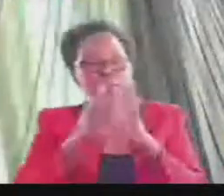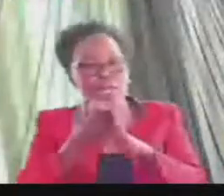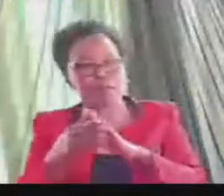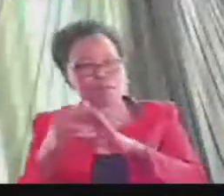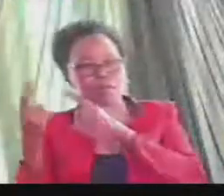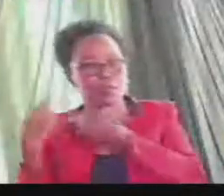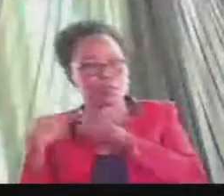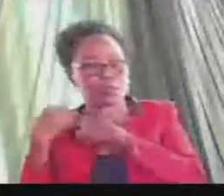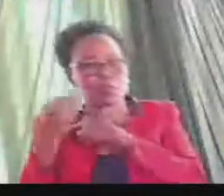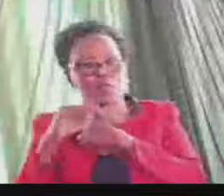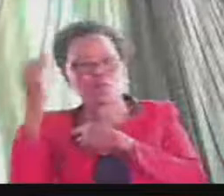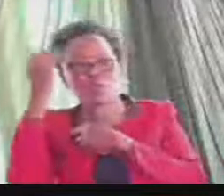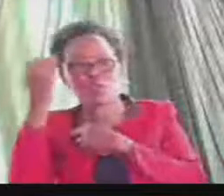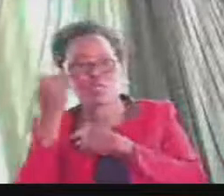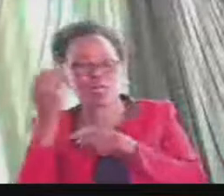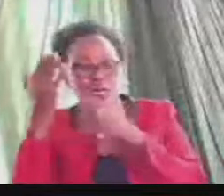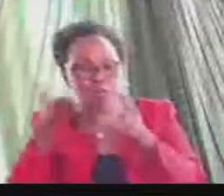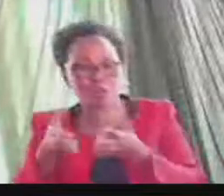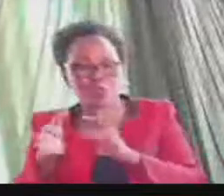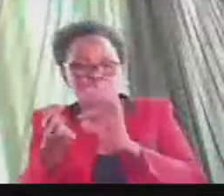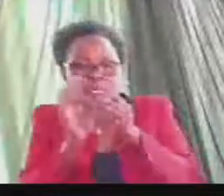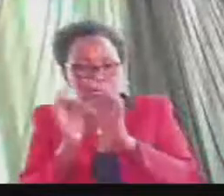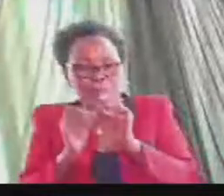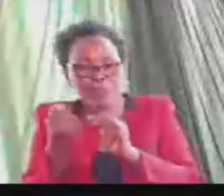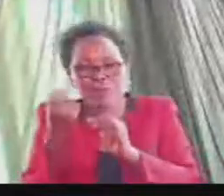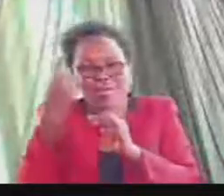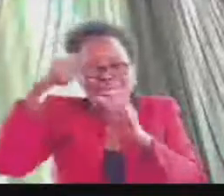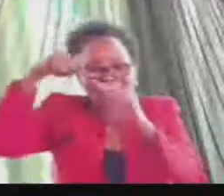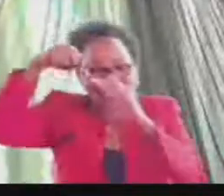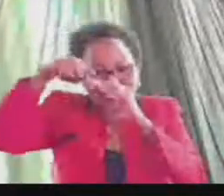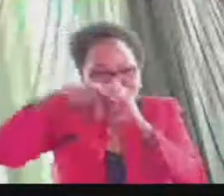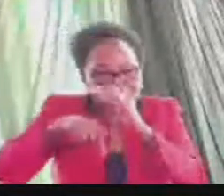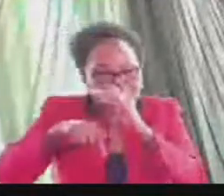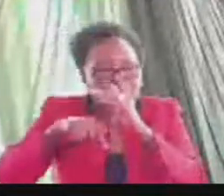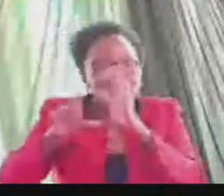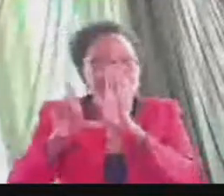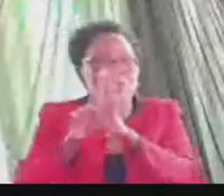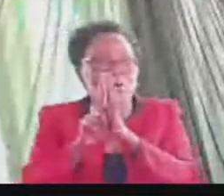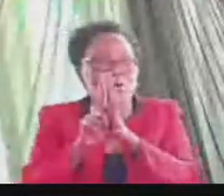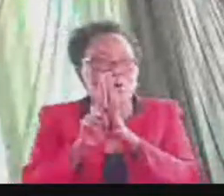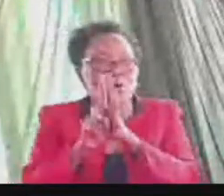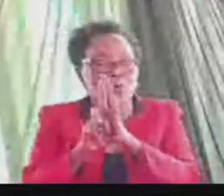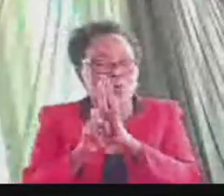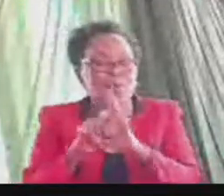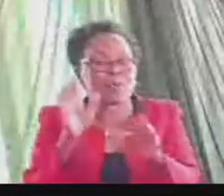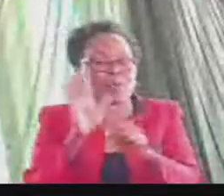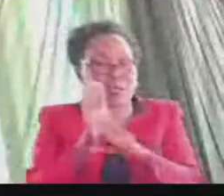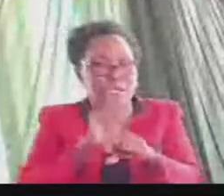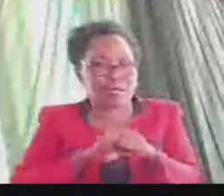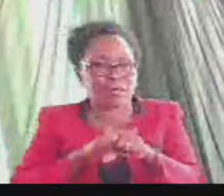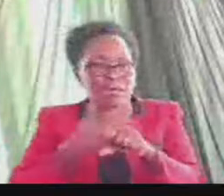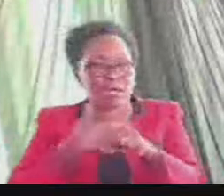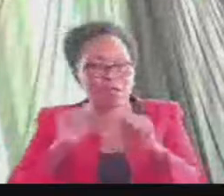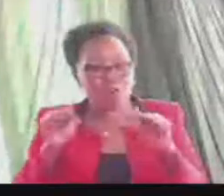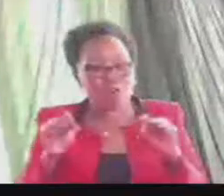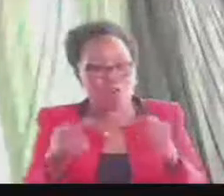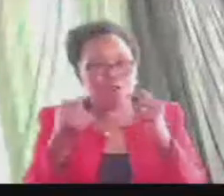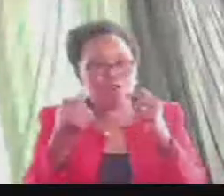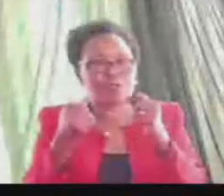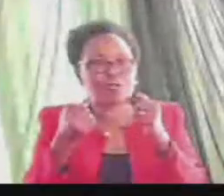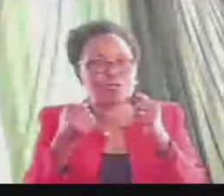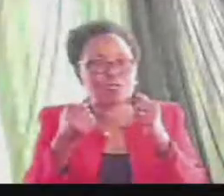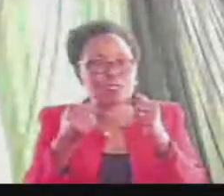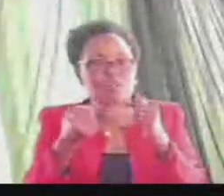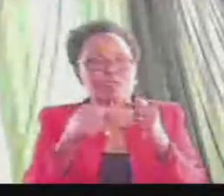judiciary to interpret. Now, oftentimes there is conflict that arises, that this judicial